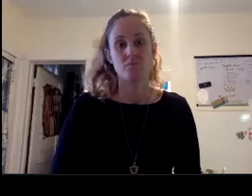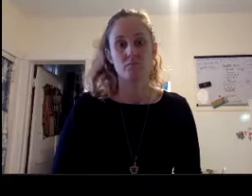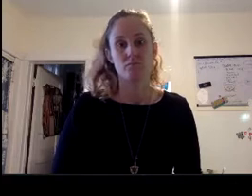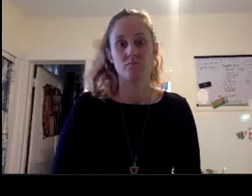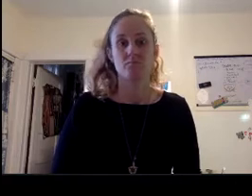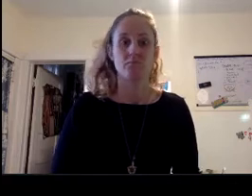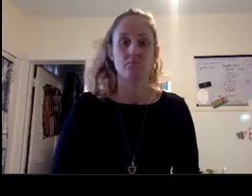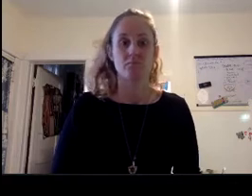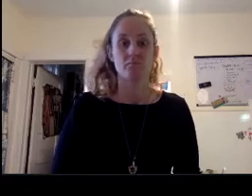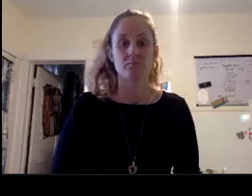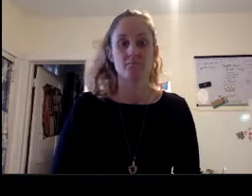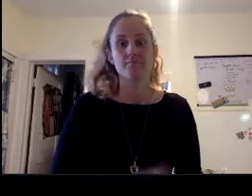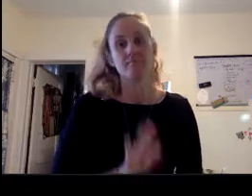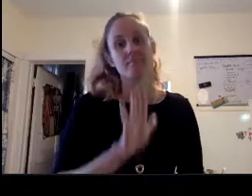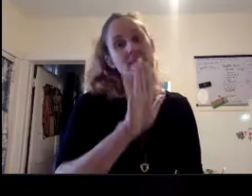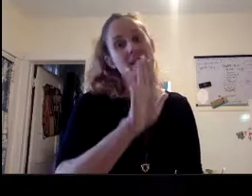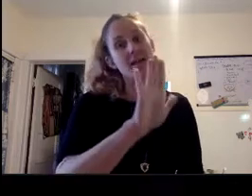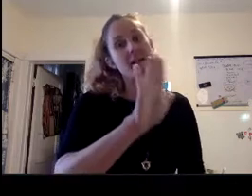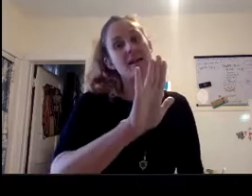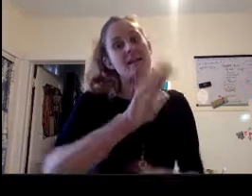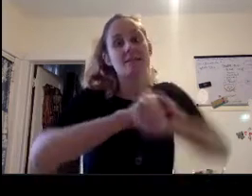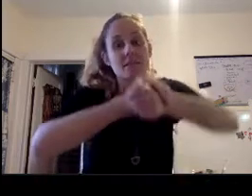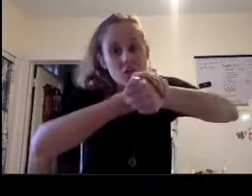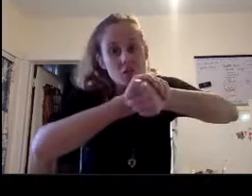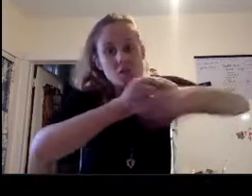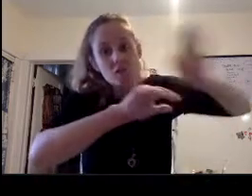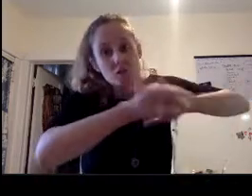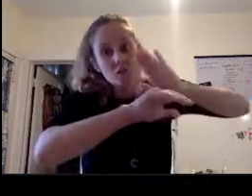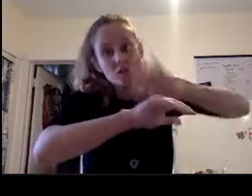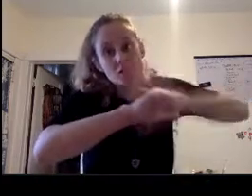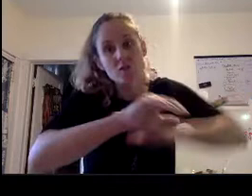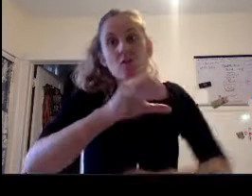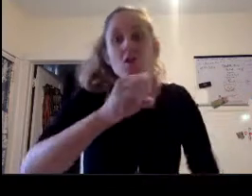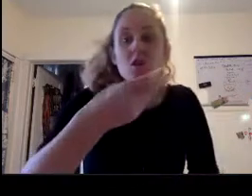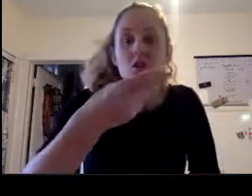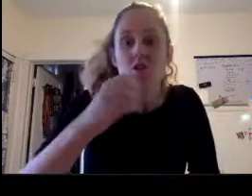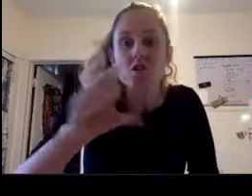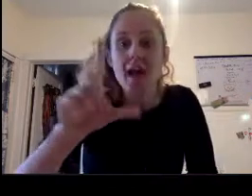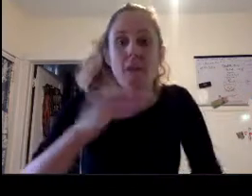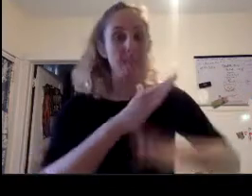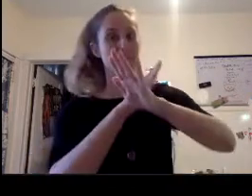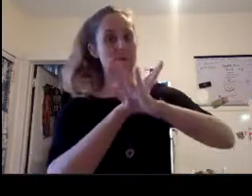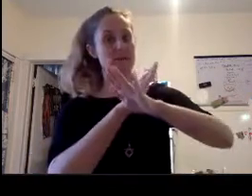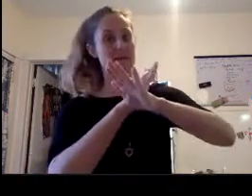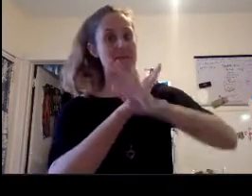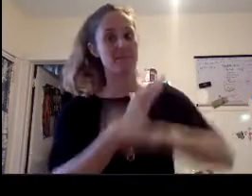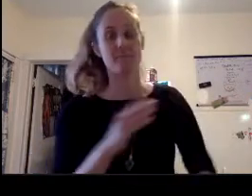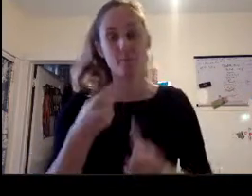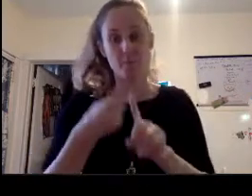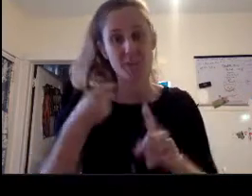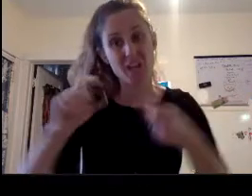another diagonal. So this is like his shell, his shield from getting hurt in nature.